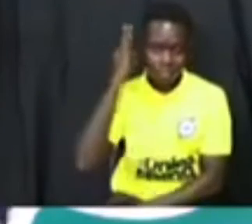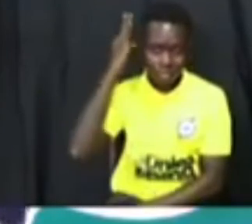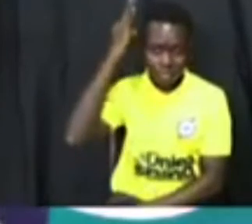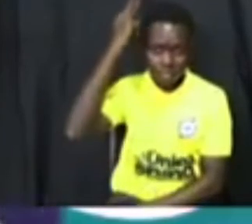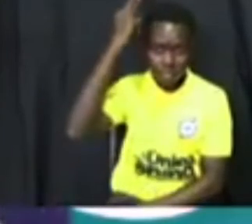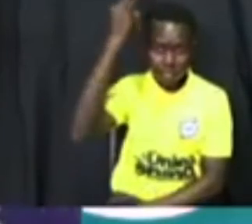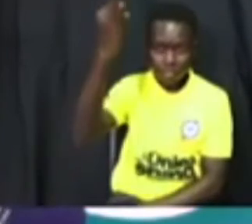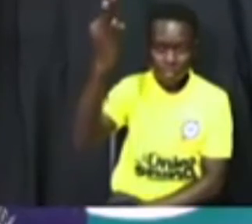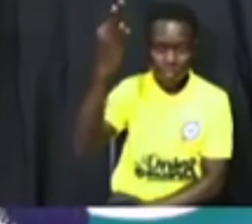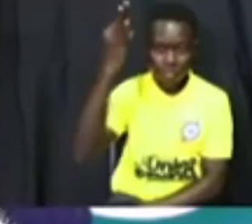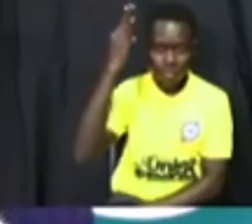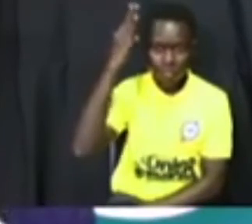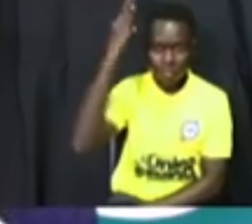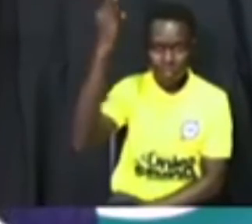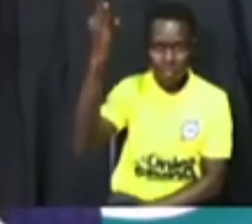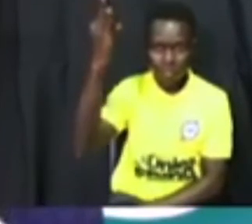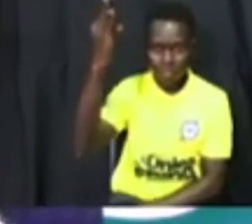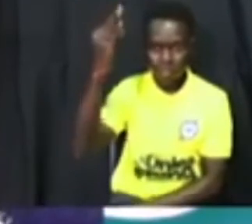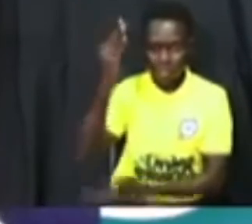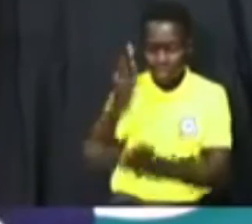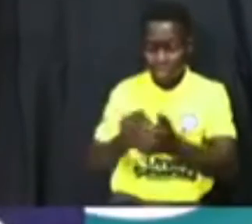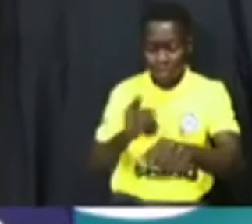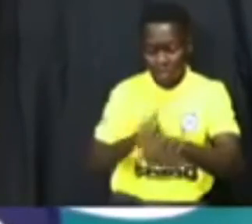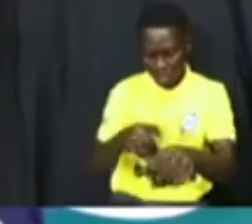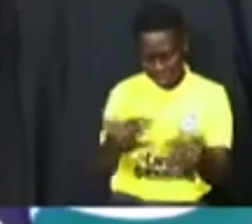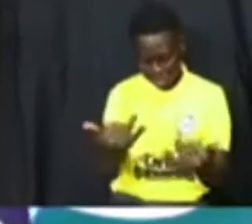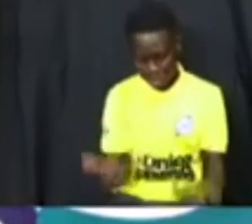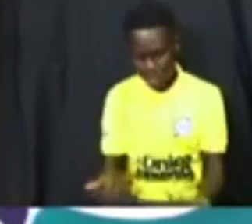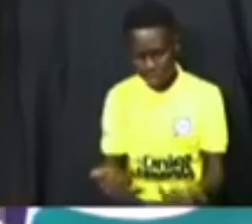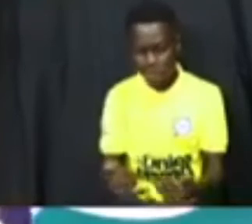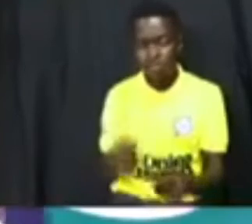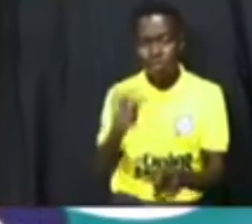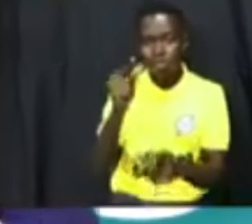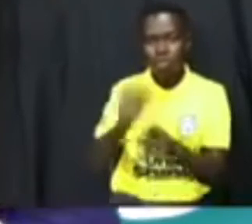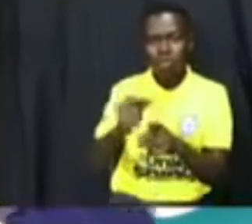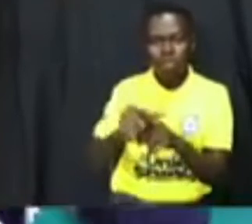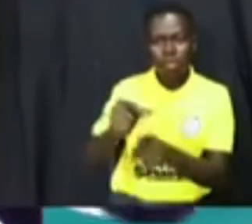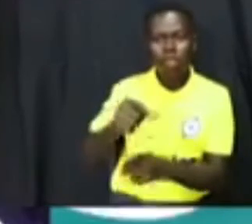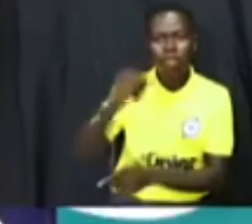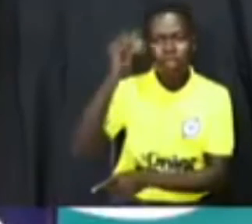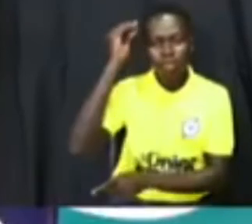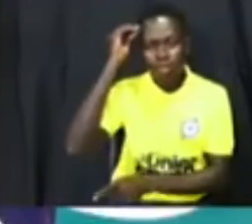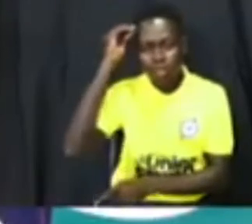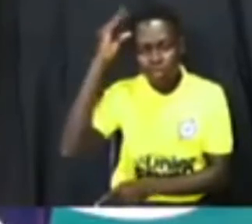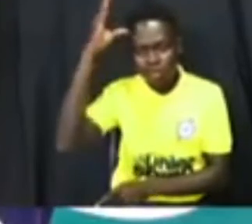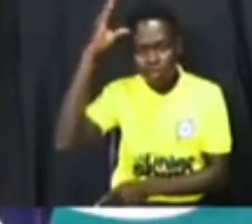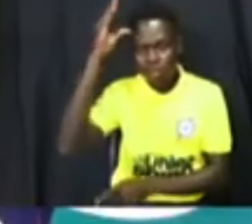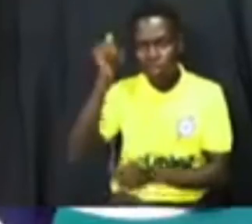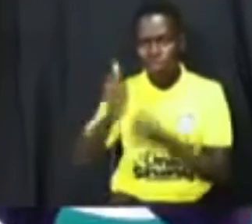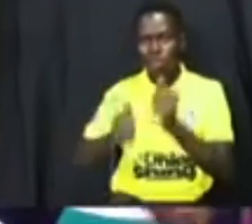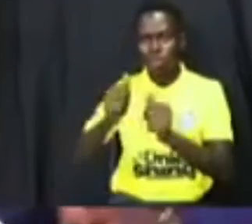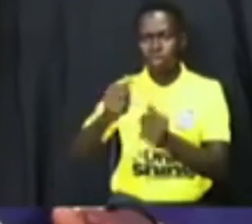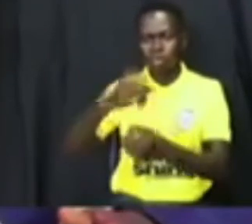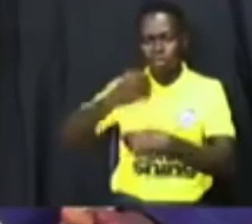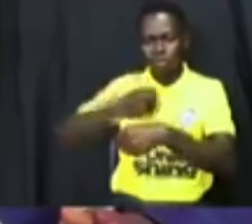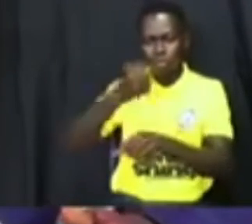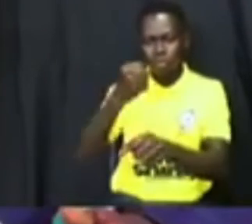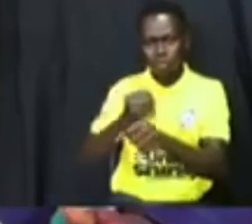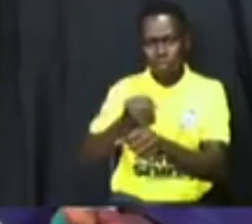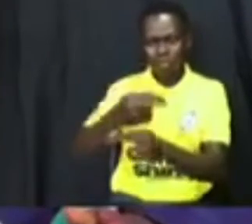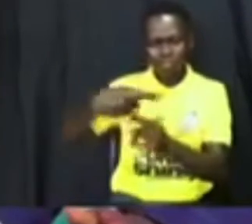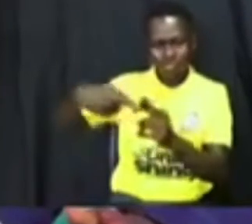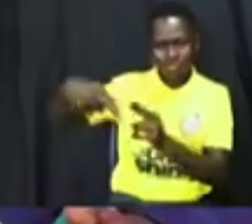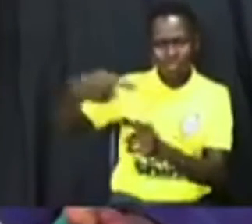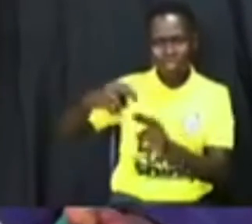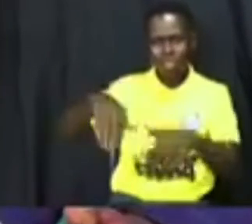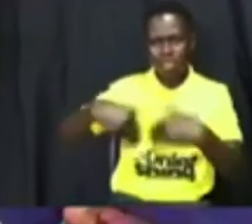sometimes the present. Word of knowledge, which rewinds the tape, gives